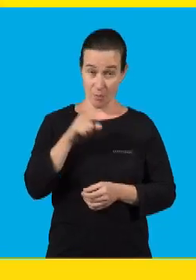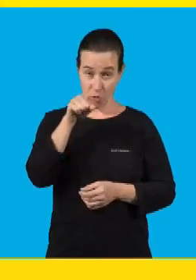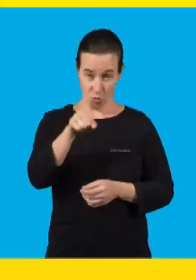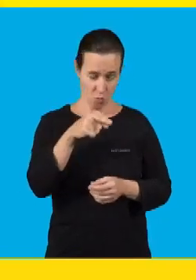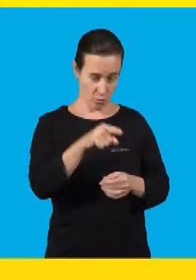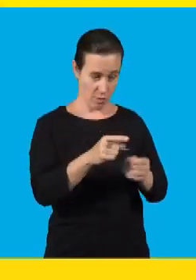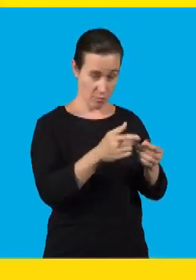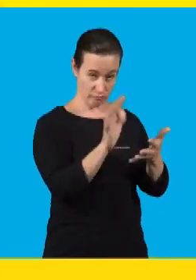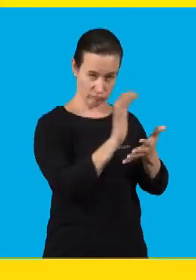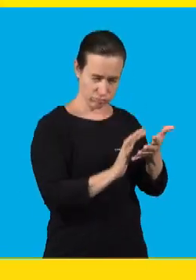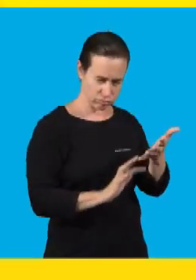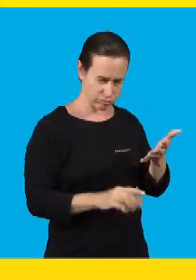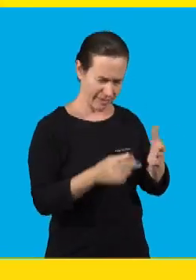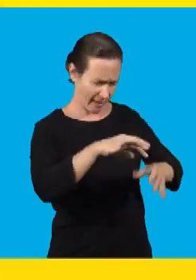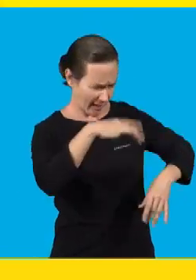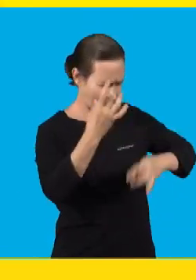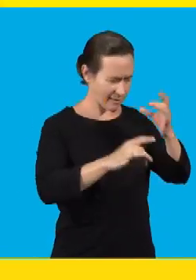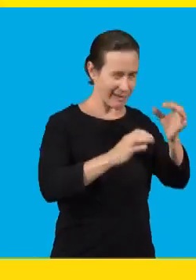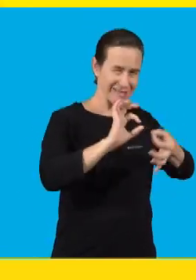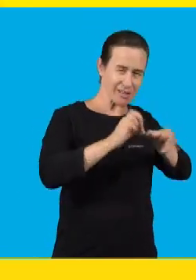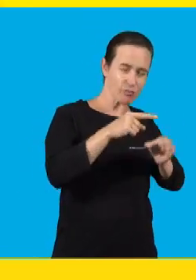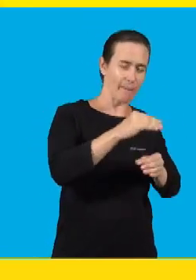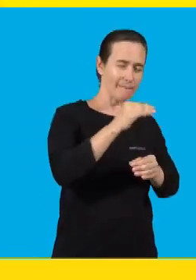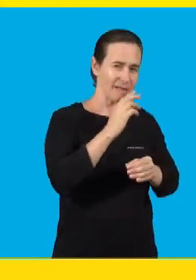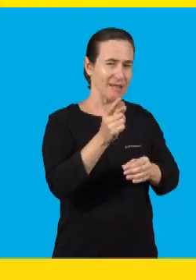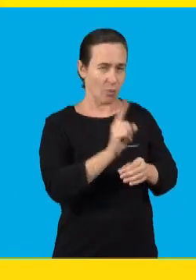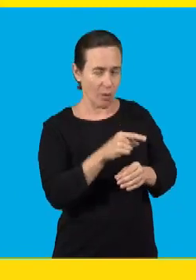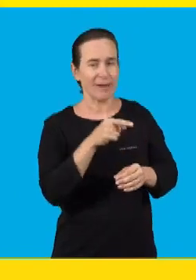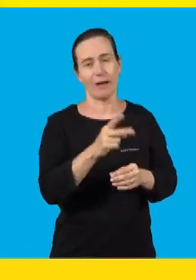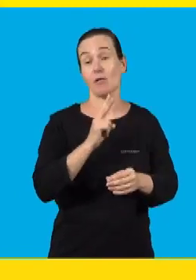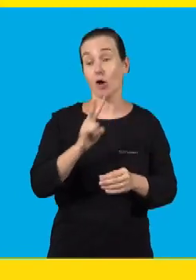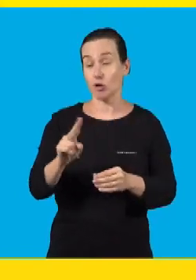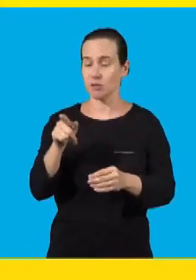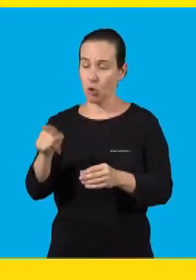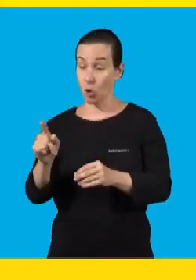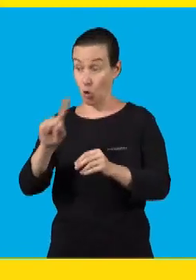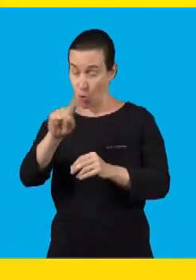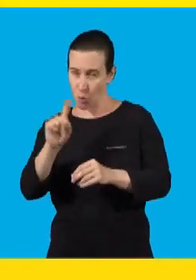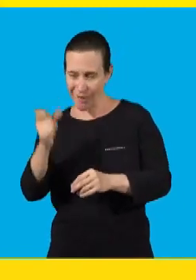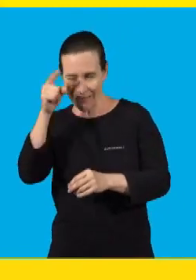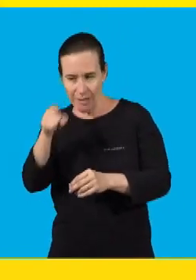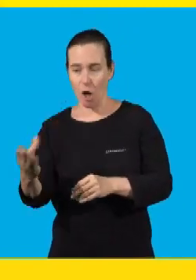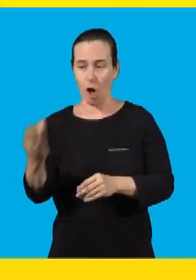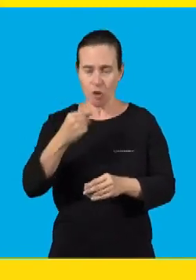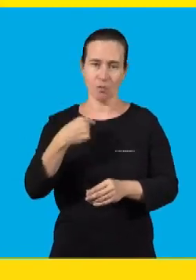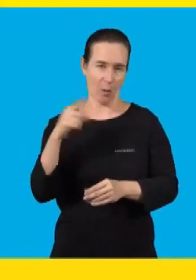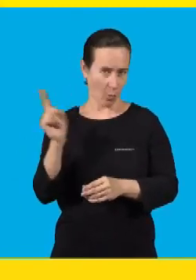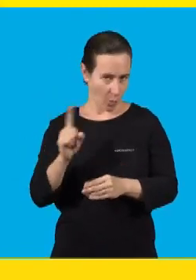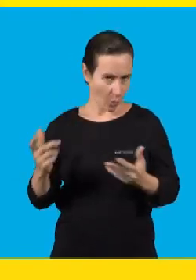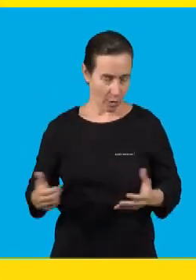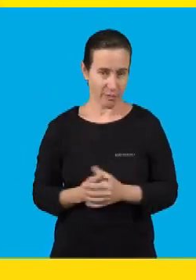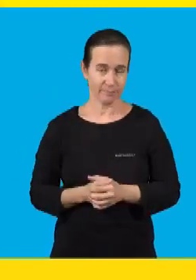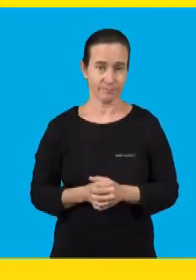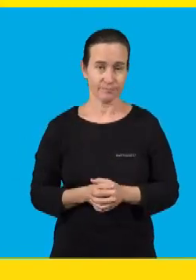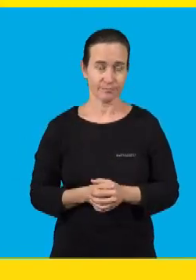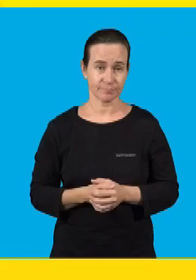want you to interpret, analyze, and respond to the scope of literature questions. And I'm sure you have